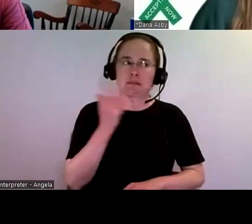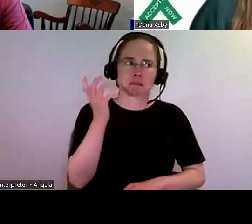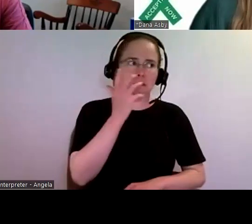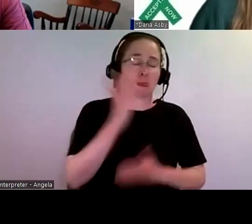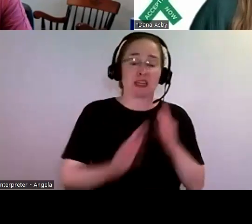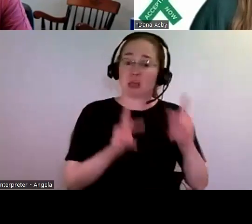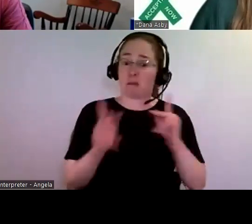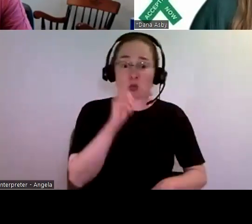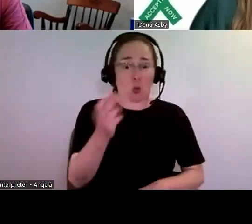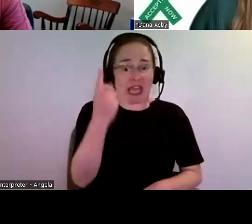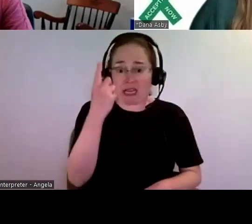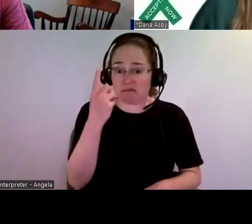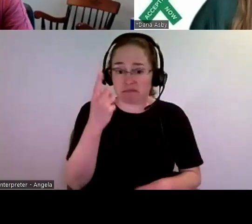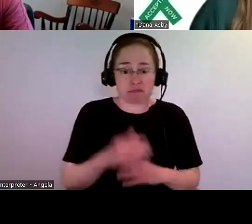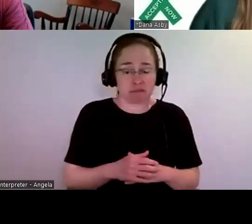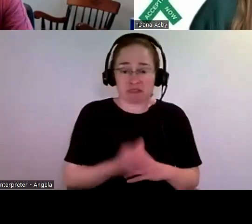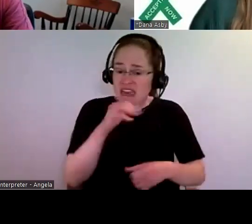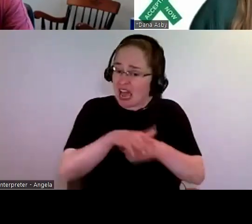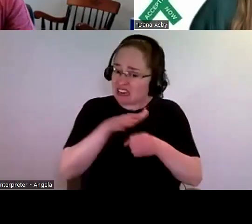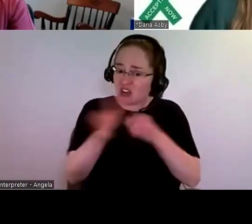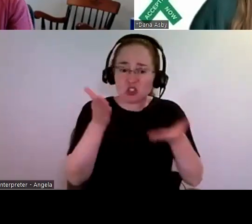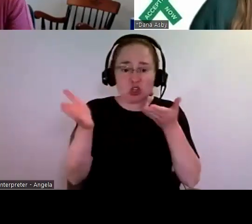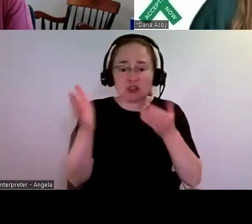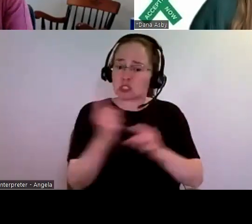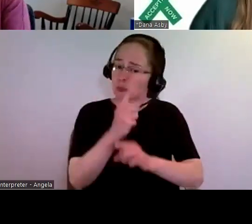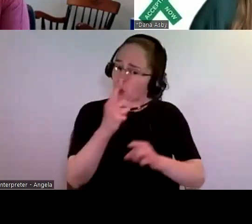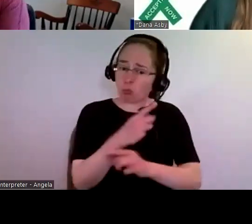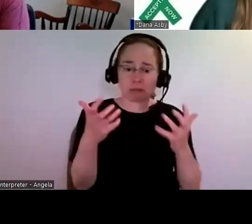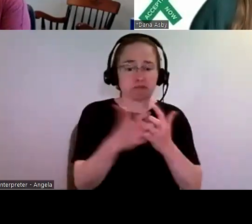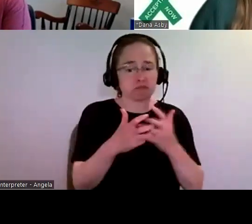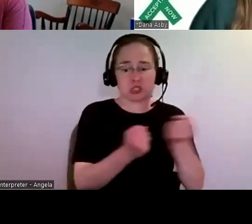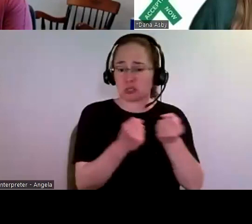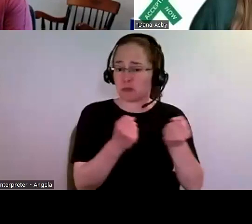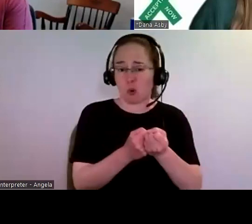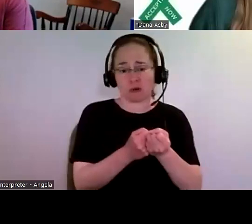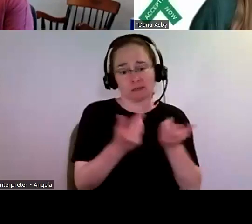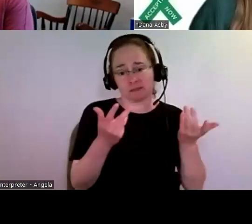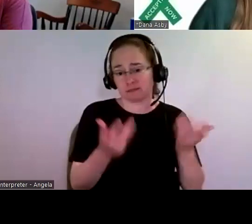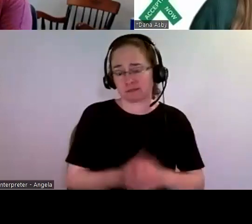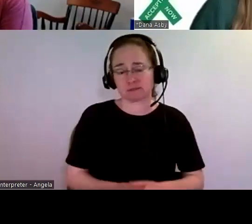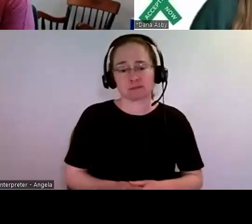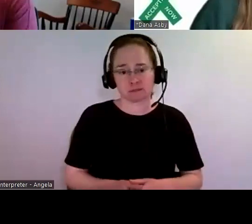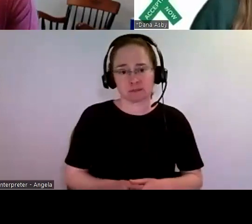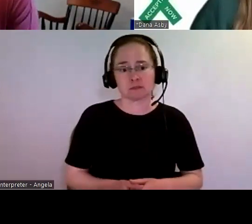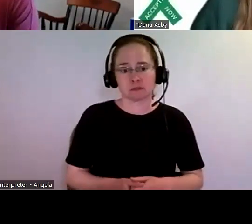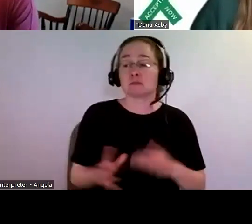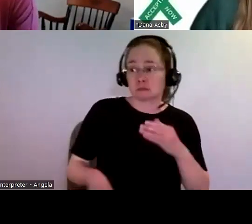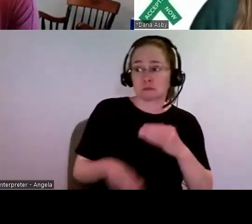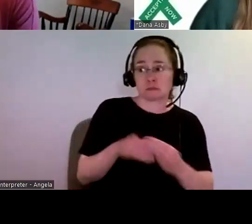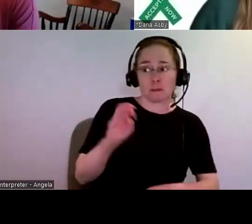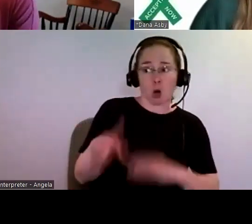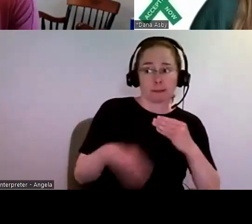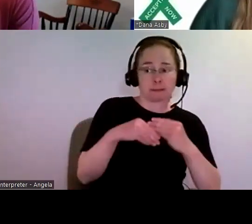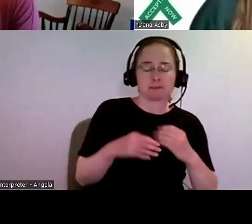some people just don't get it, and there aren't enough services that are appropriate to support that individual. And I'll jump in there.